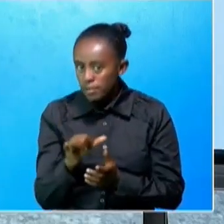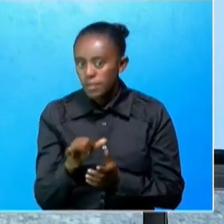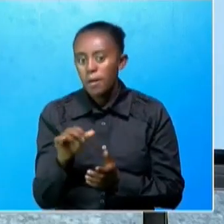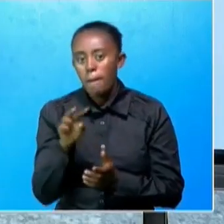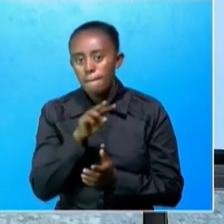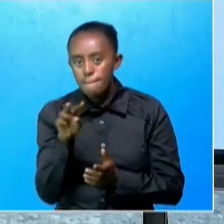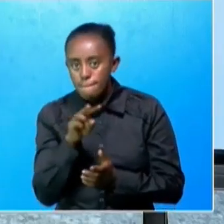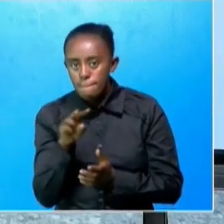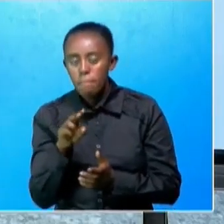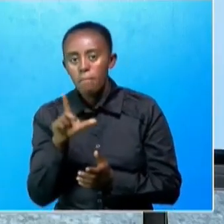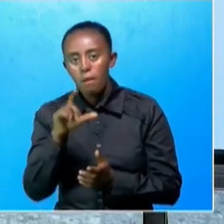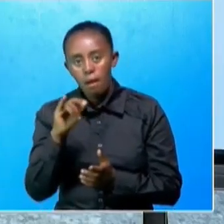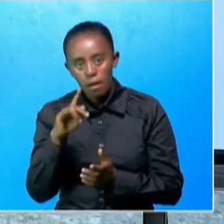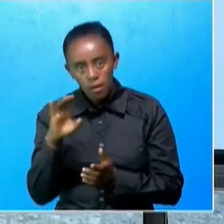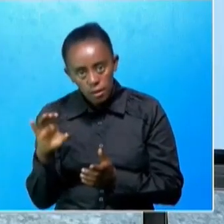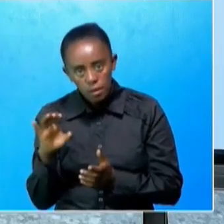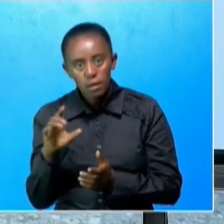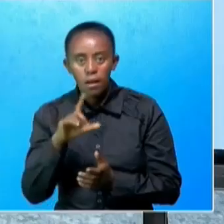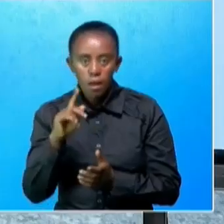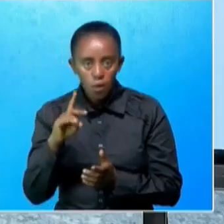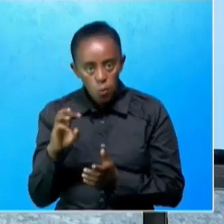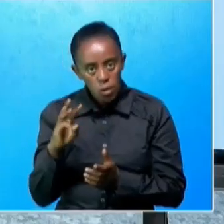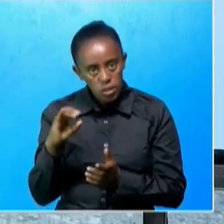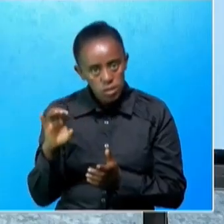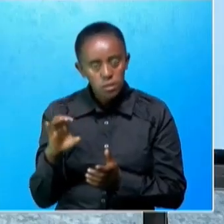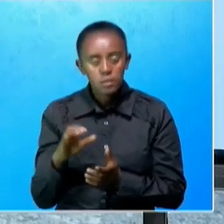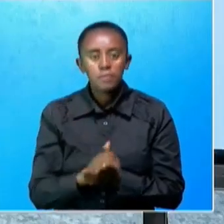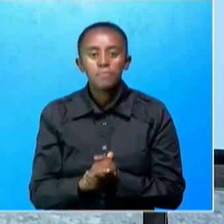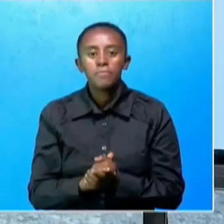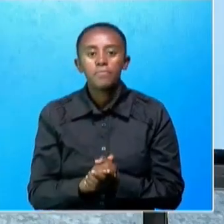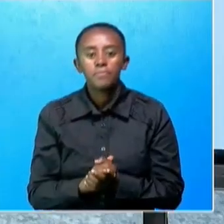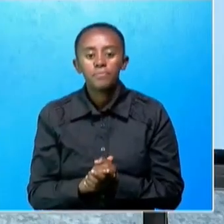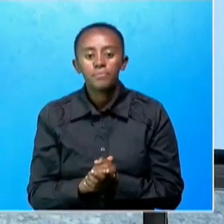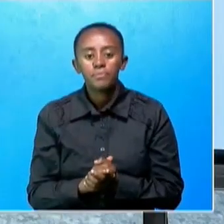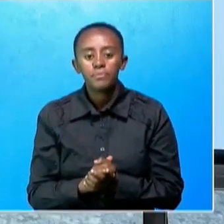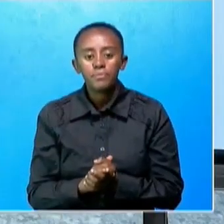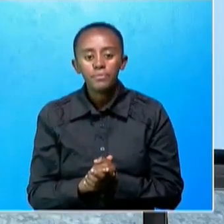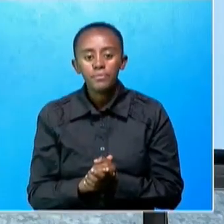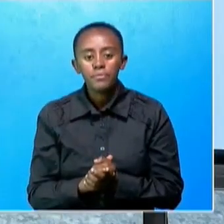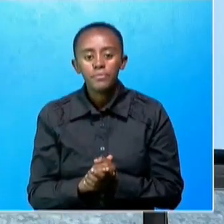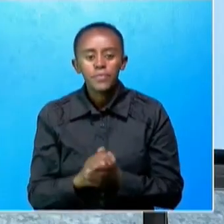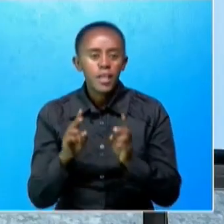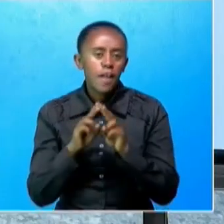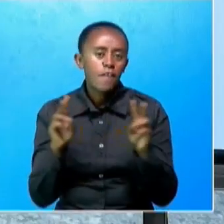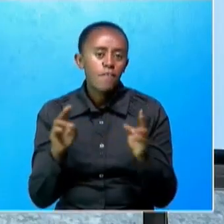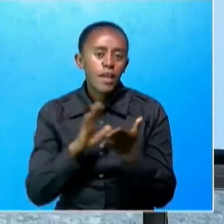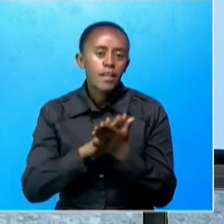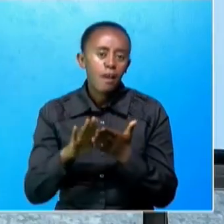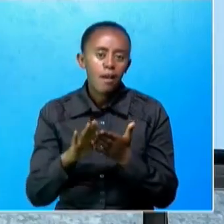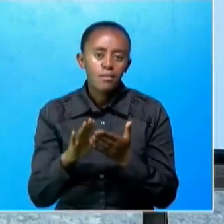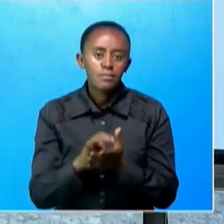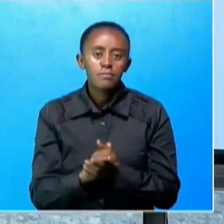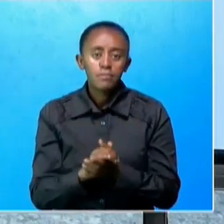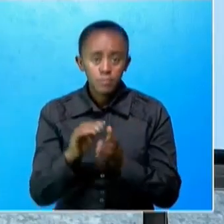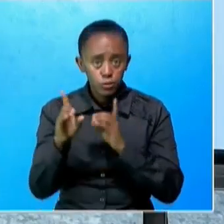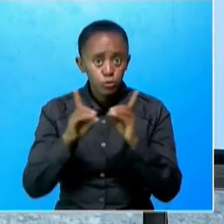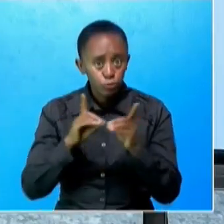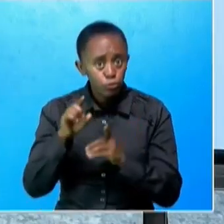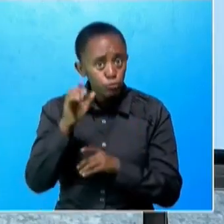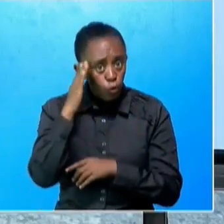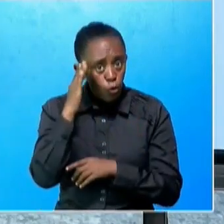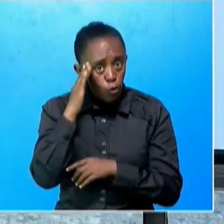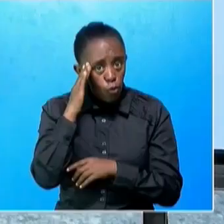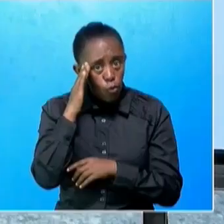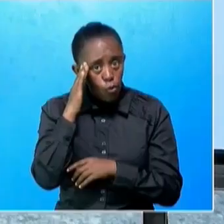both, like, likewise, and similarly. Very nice. Do you know,